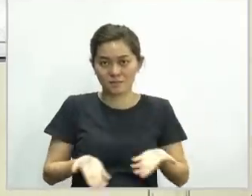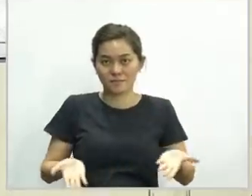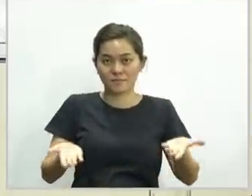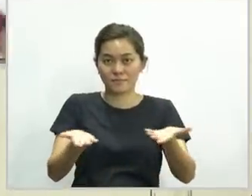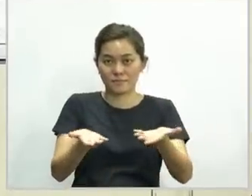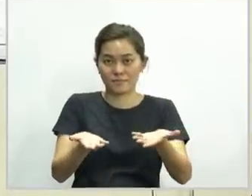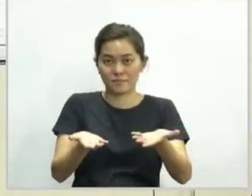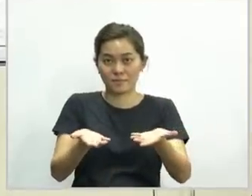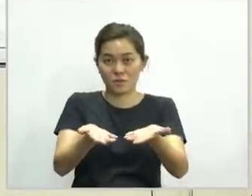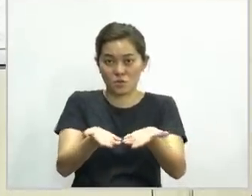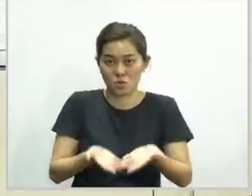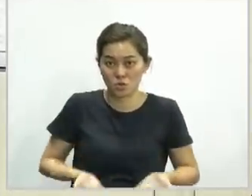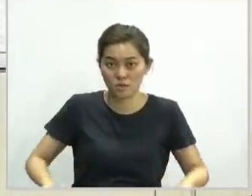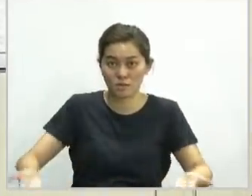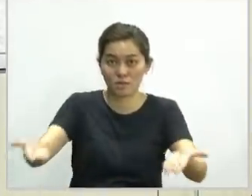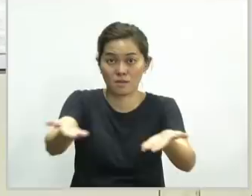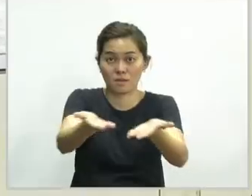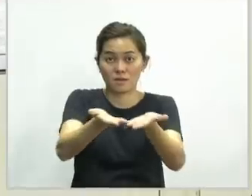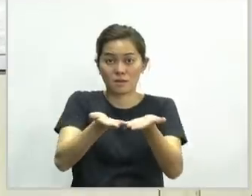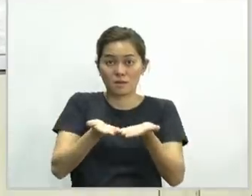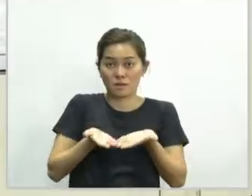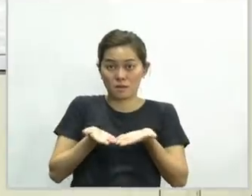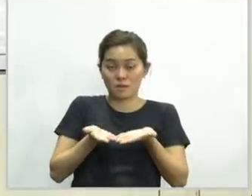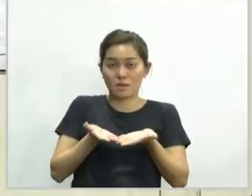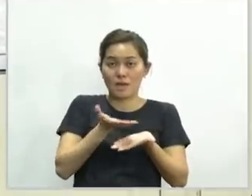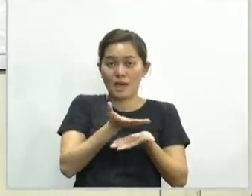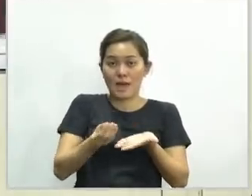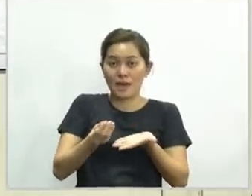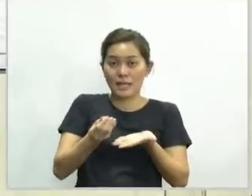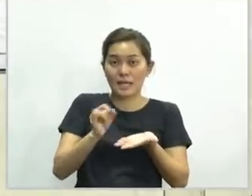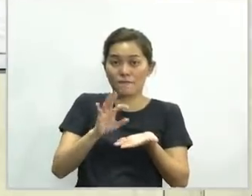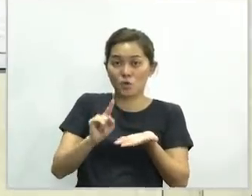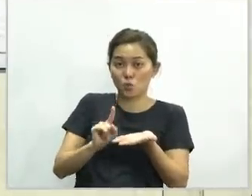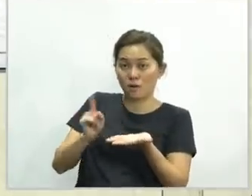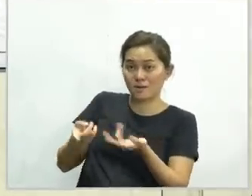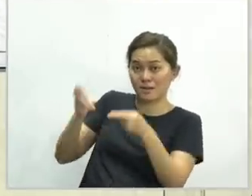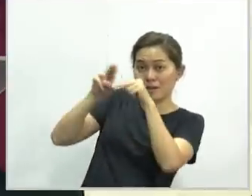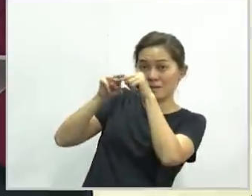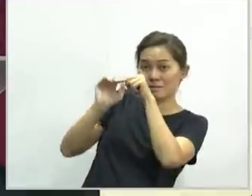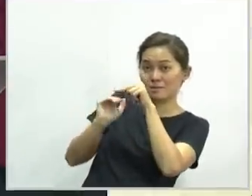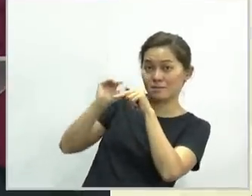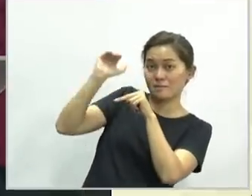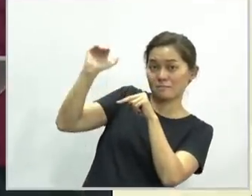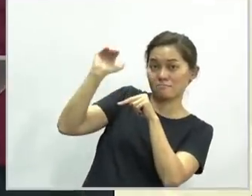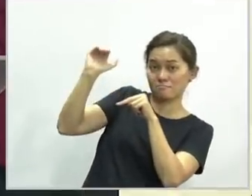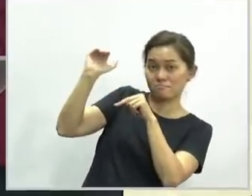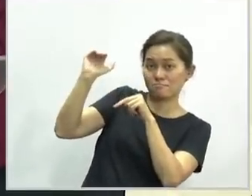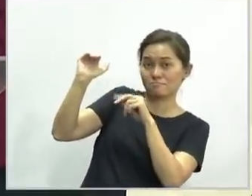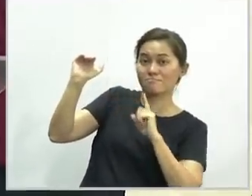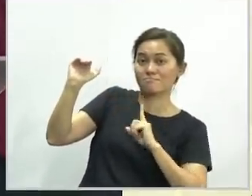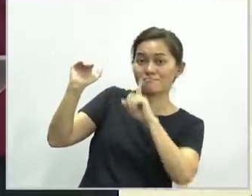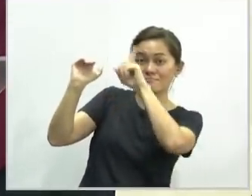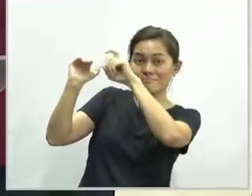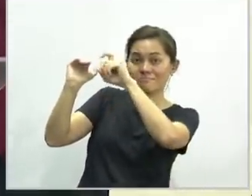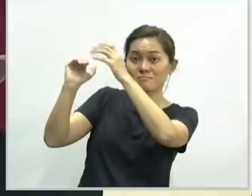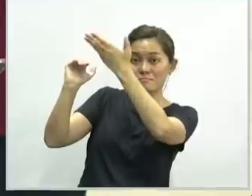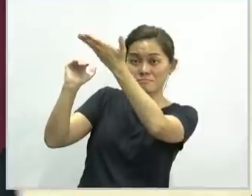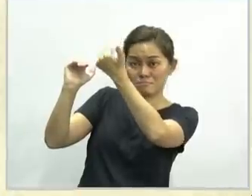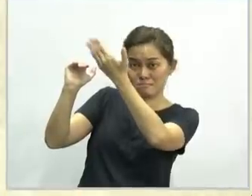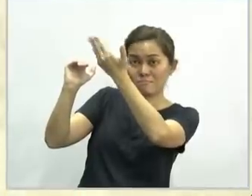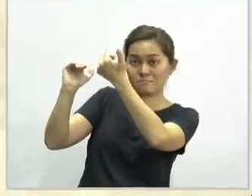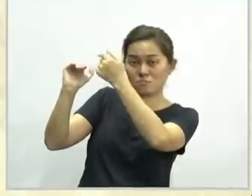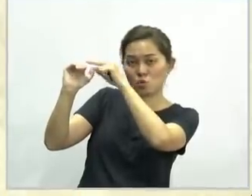on the pitch. And those of you in the higher levels, I will ask you to go to